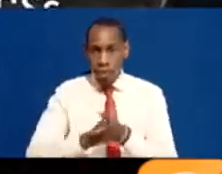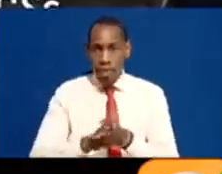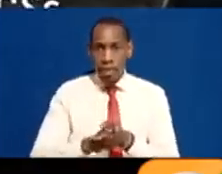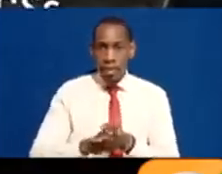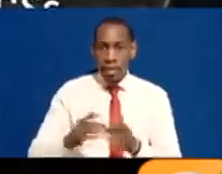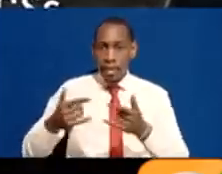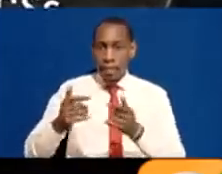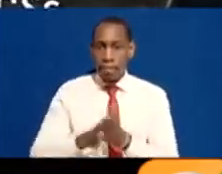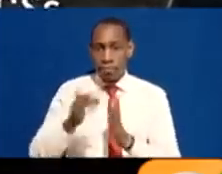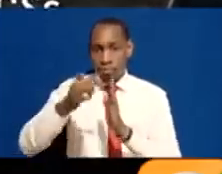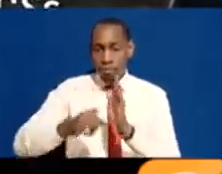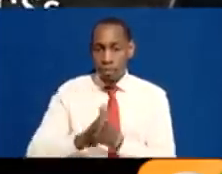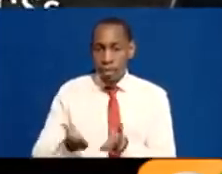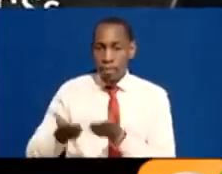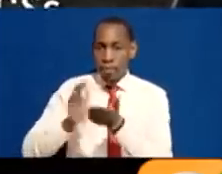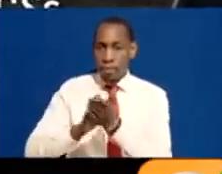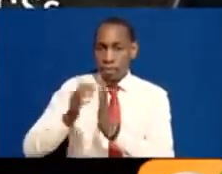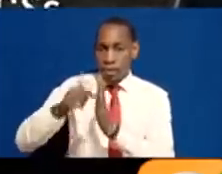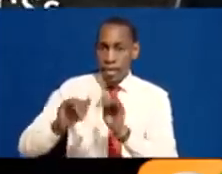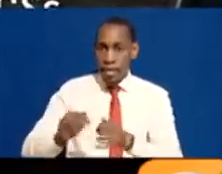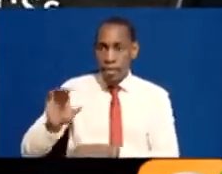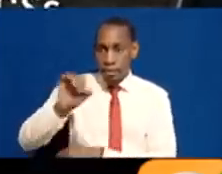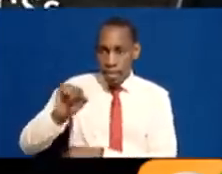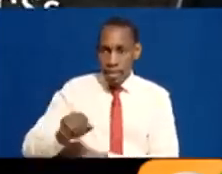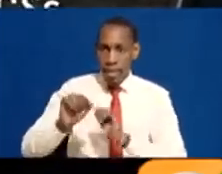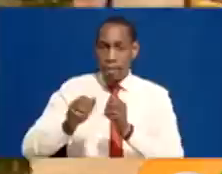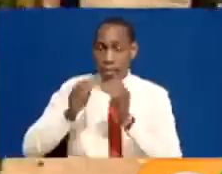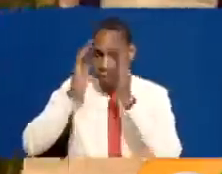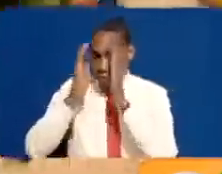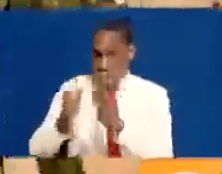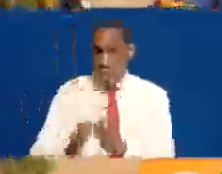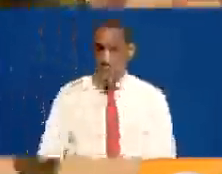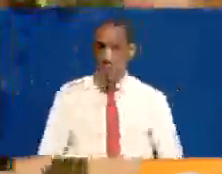existing gaps, with recommendations on where the new CSs could focus on.